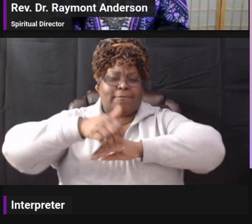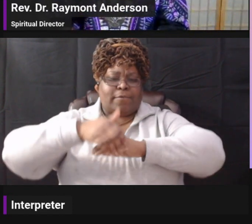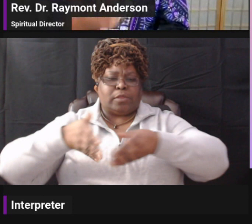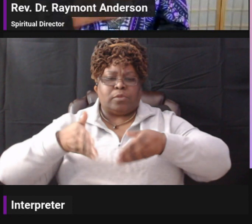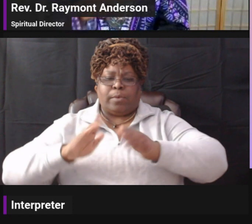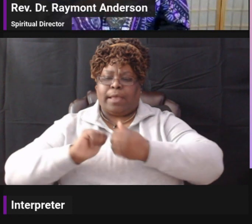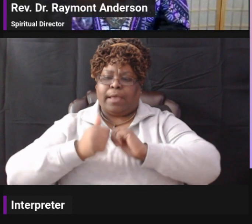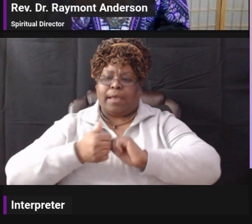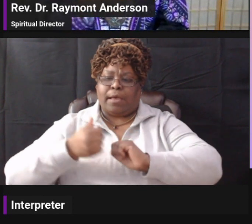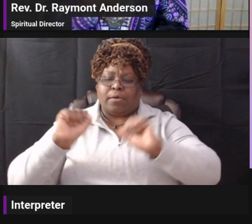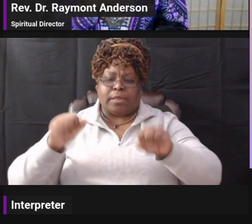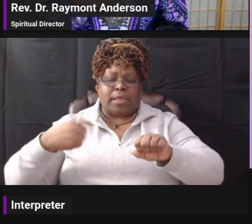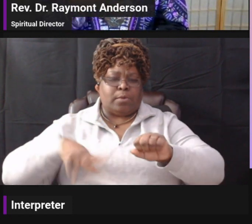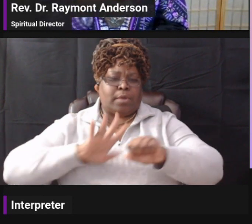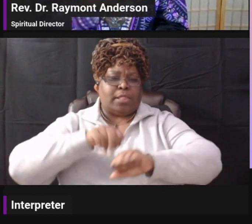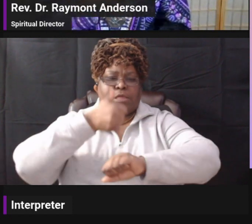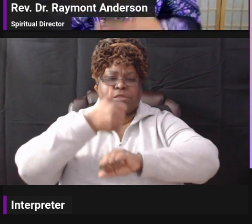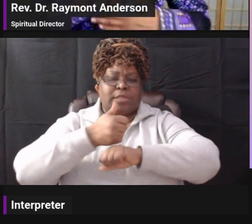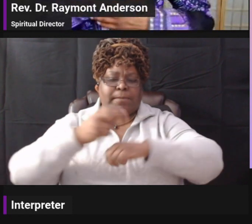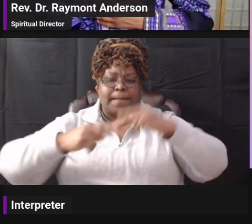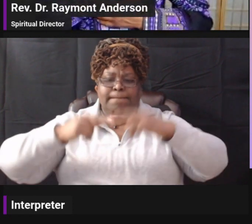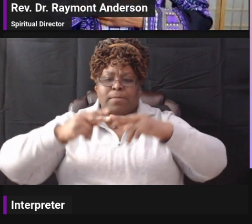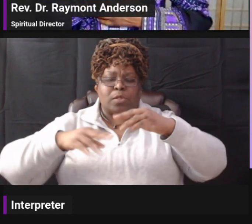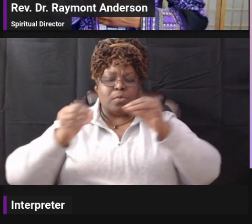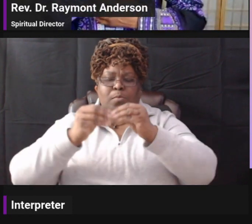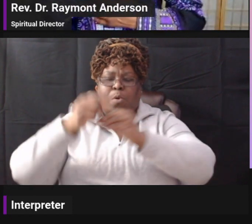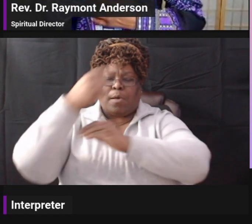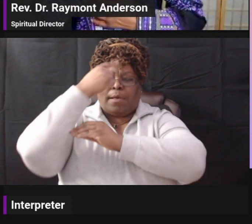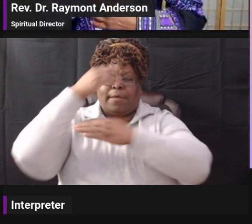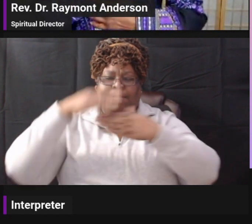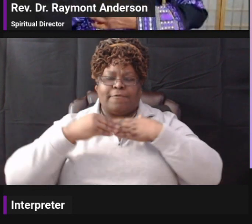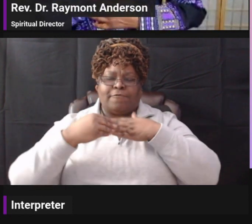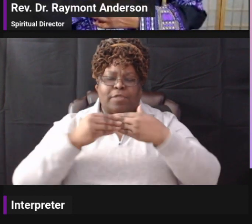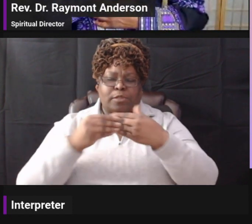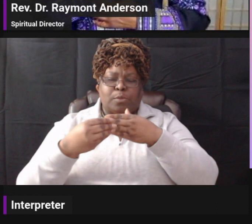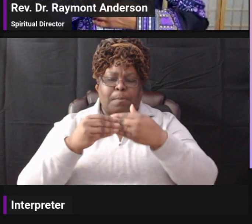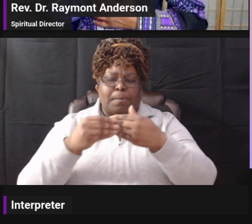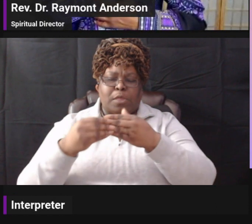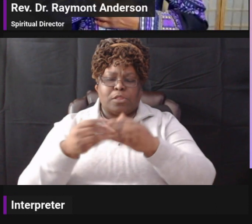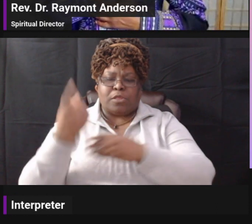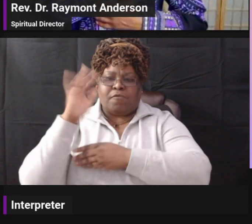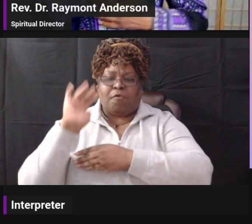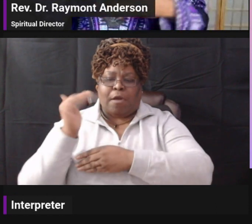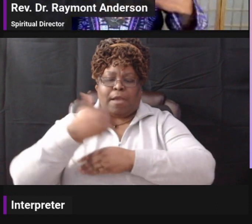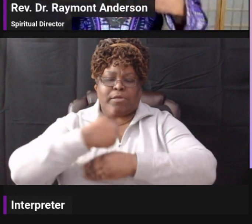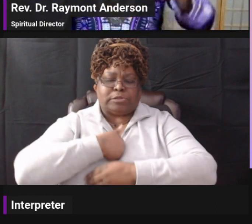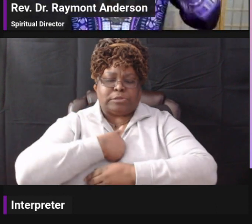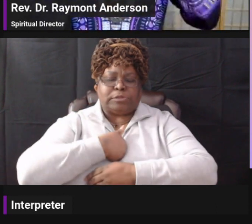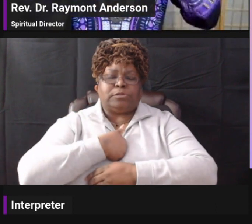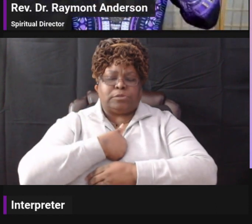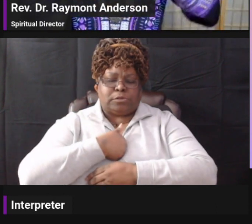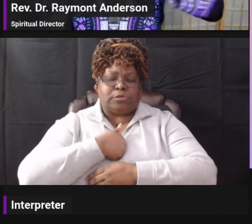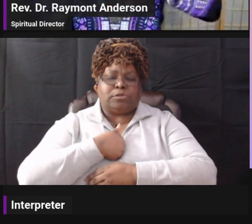we build more mental and cognitive flexibility for ourselves